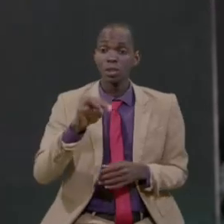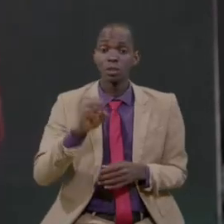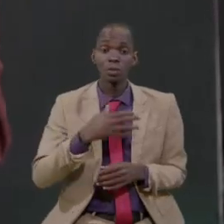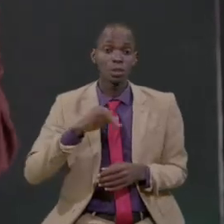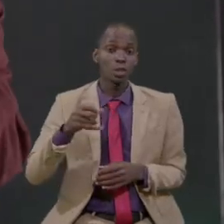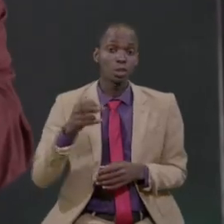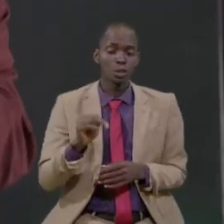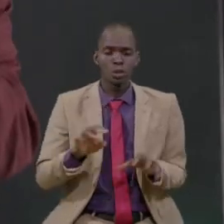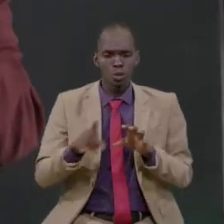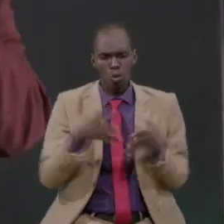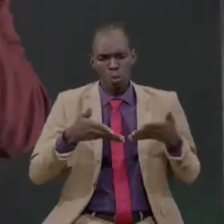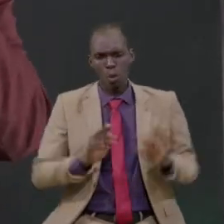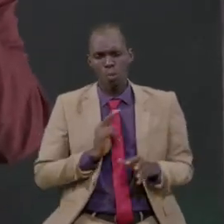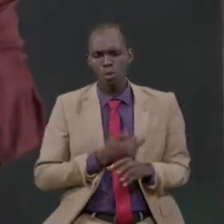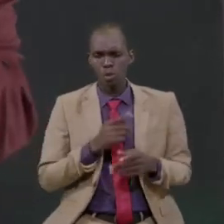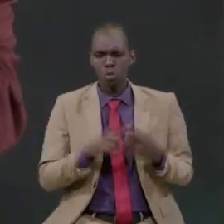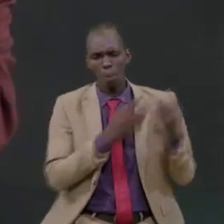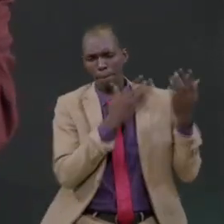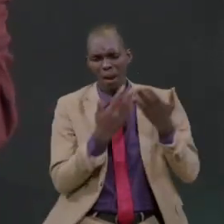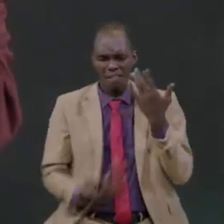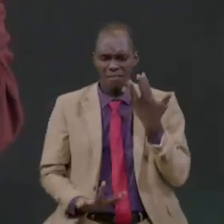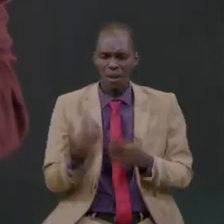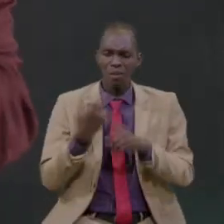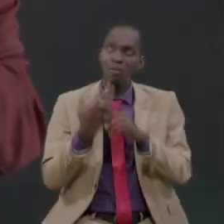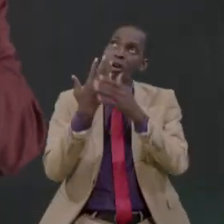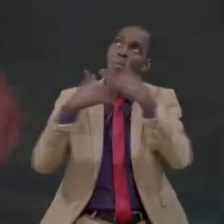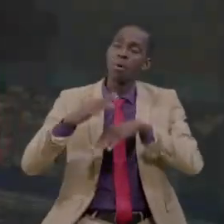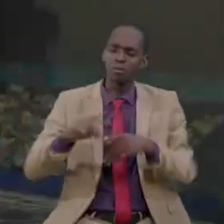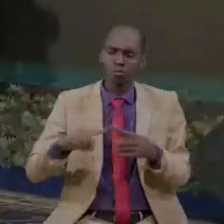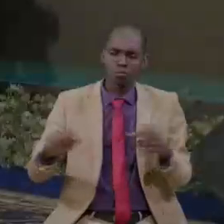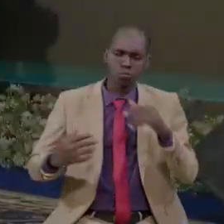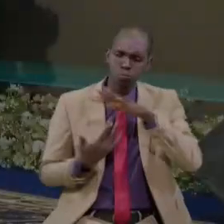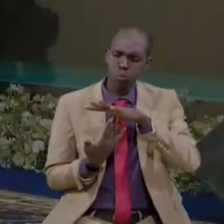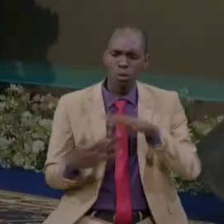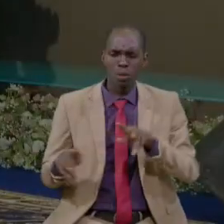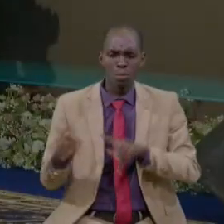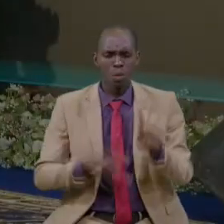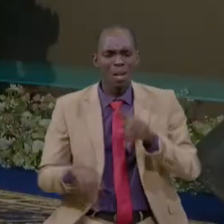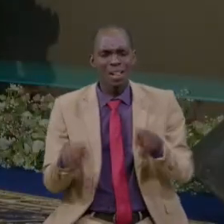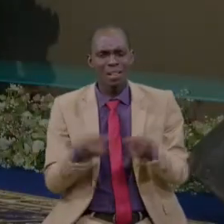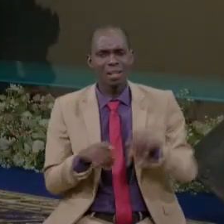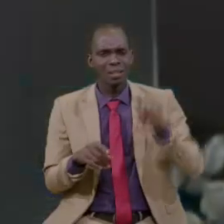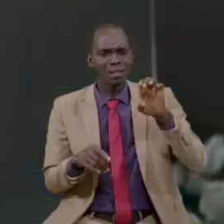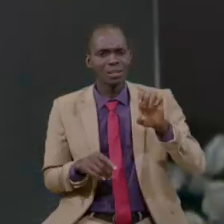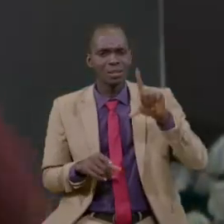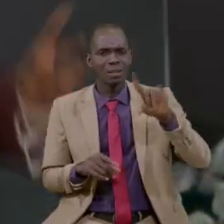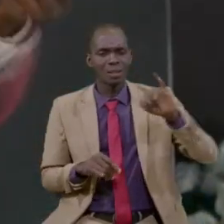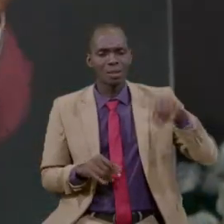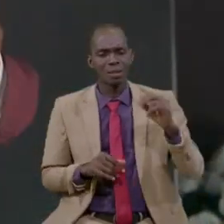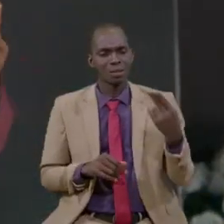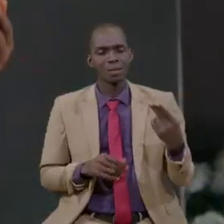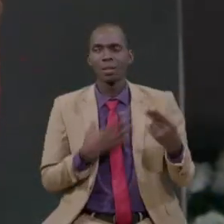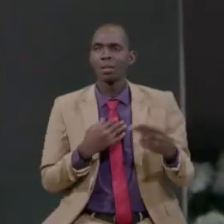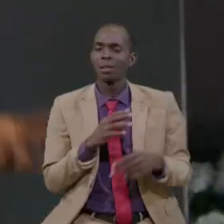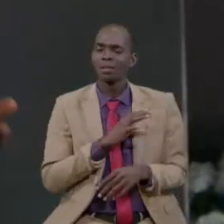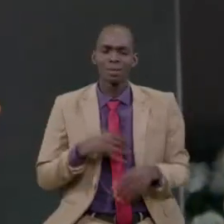heaven, burn them up like Elijah did? No, I'm not giving you Elijah's anointing. I'm giving